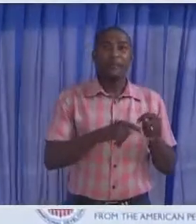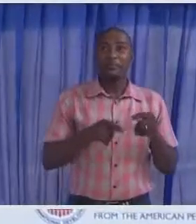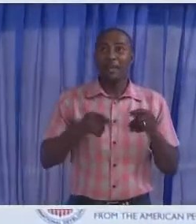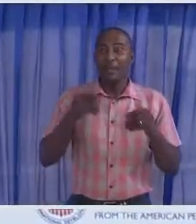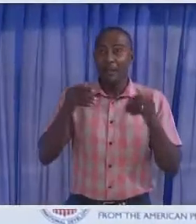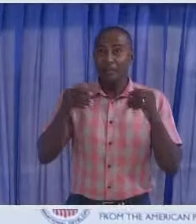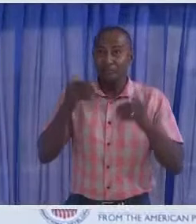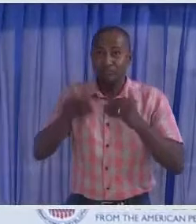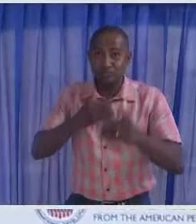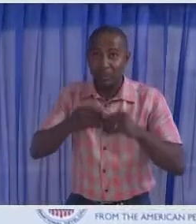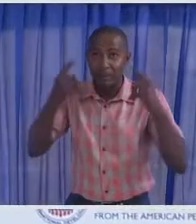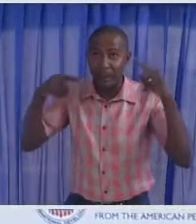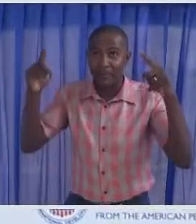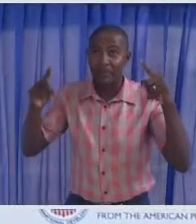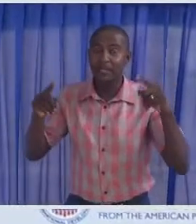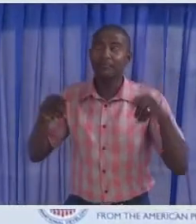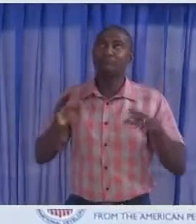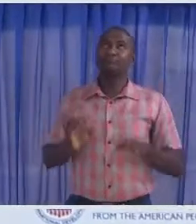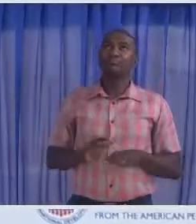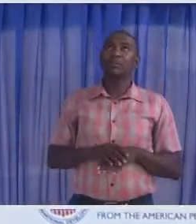ensure that the students excel.